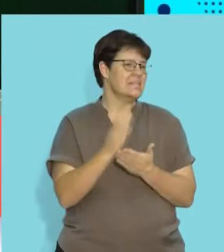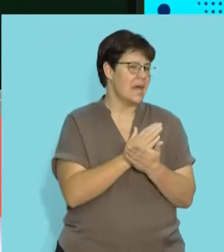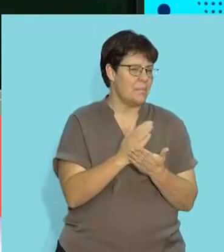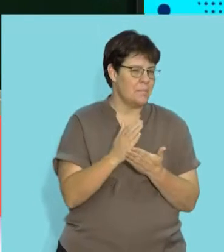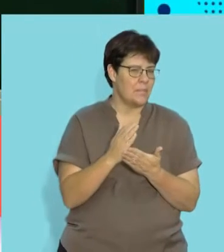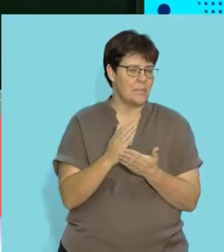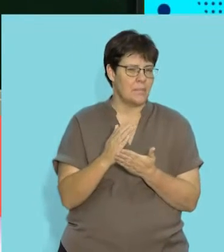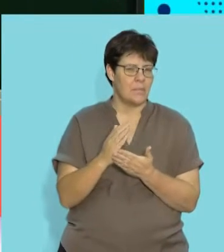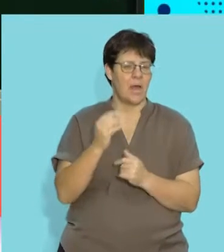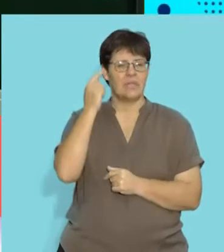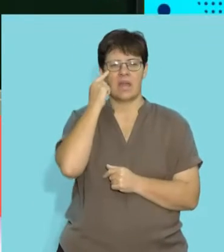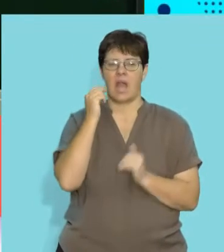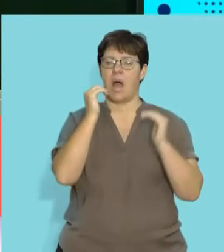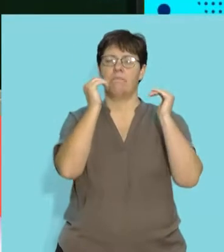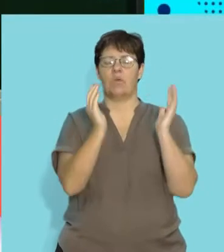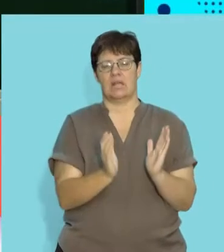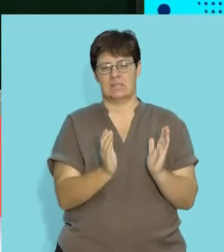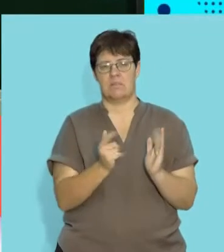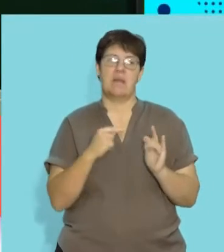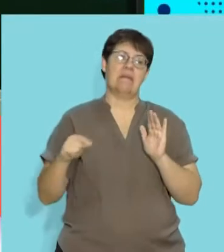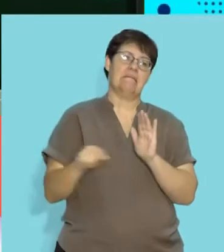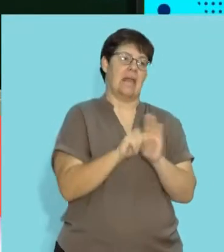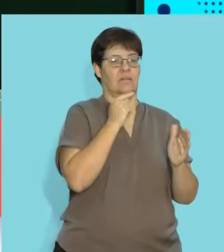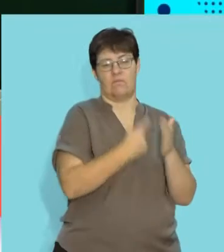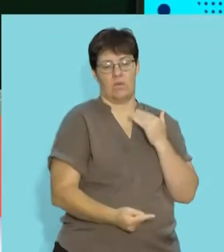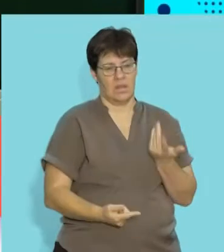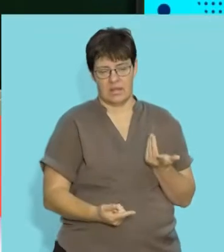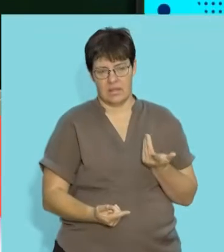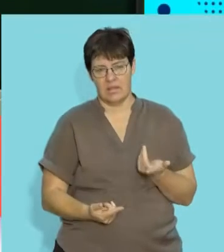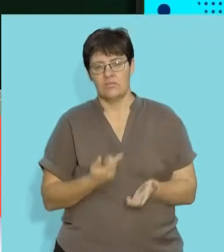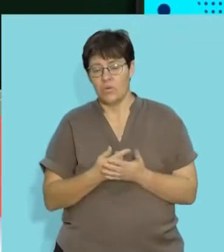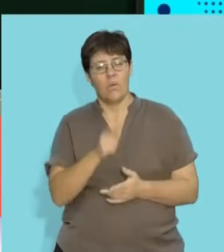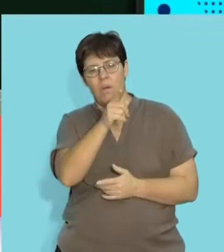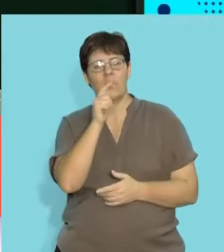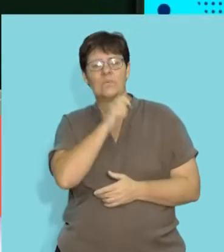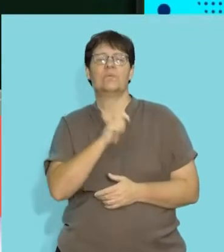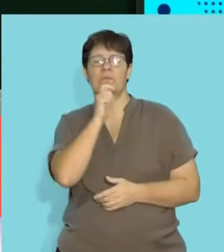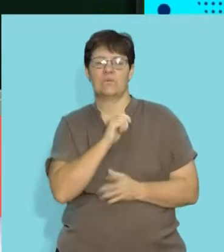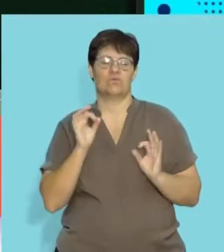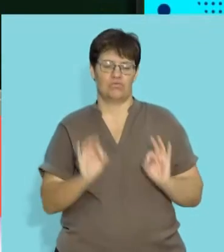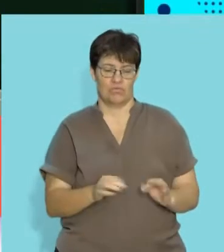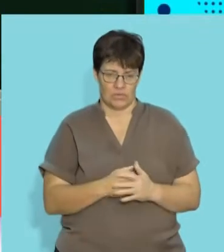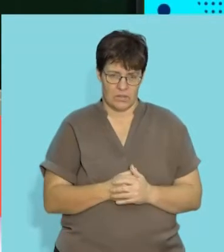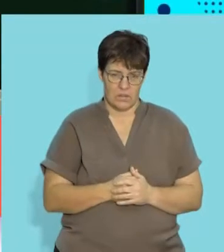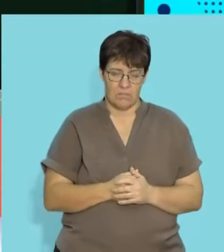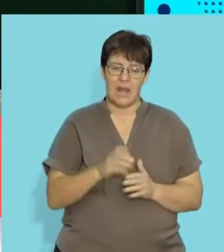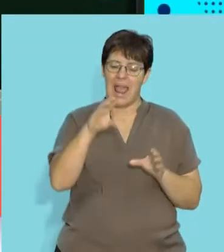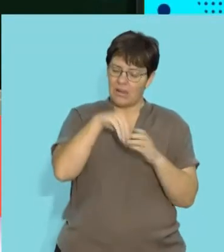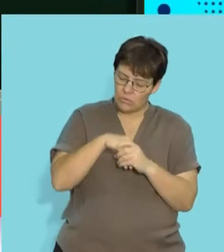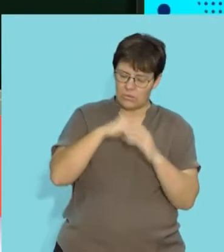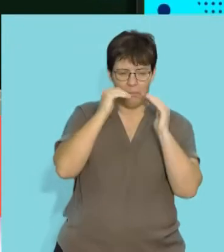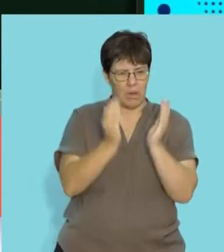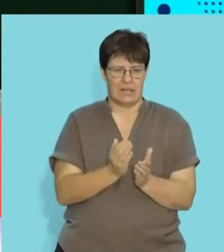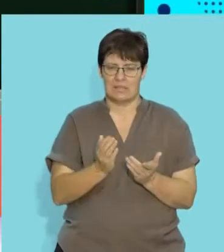even sometimes we think we only need brackets when it's a negative value, but just so that you get used to it,